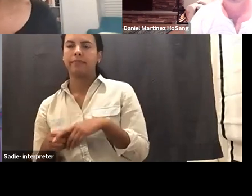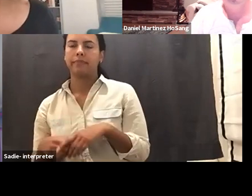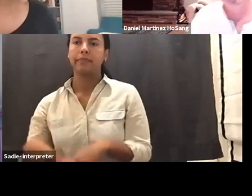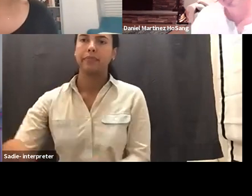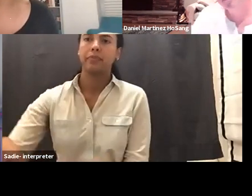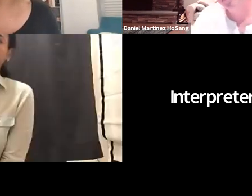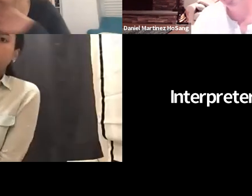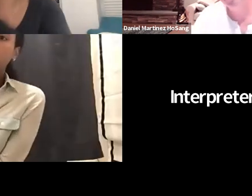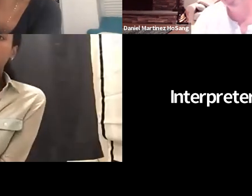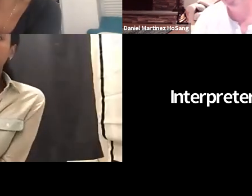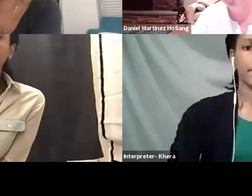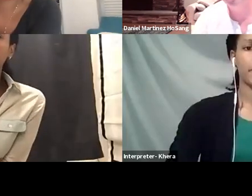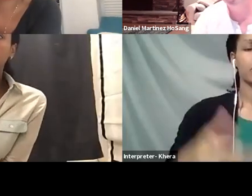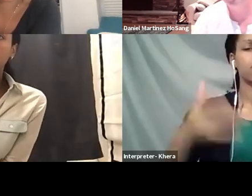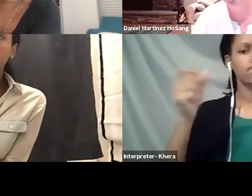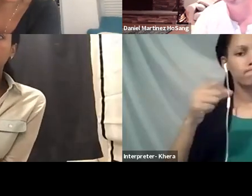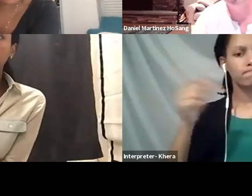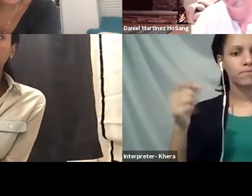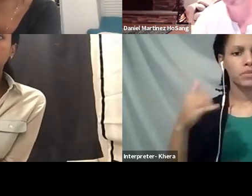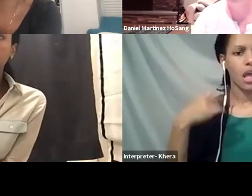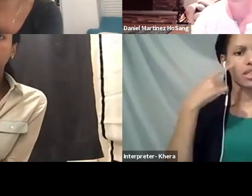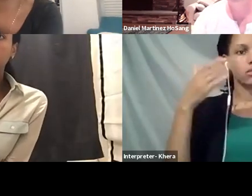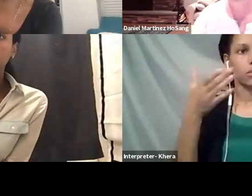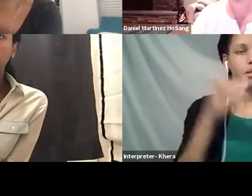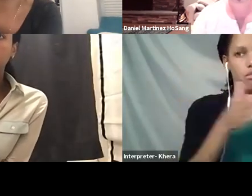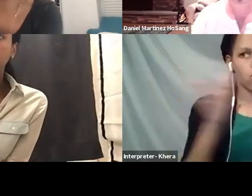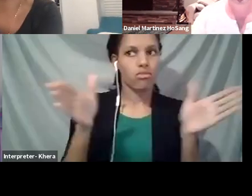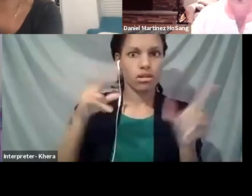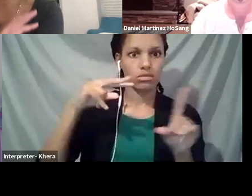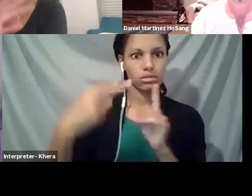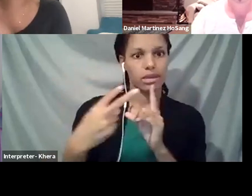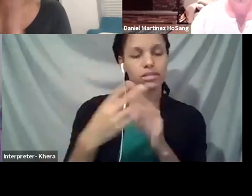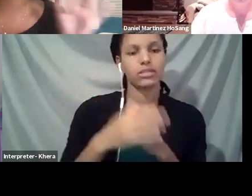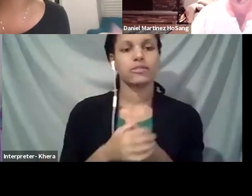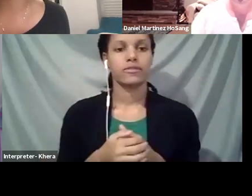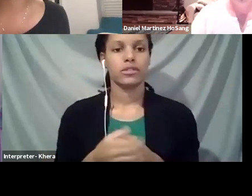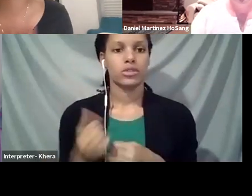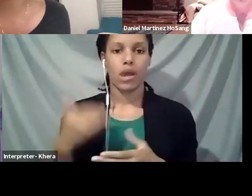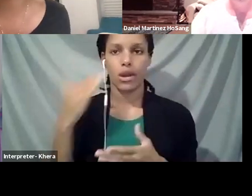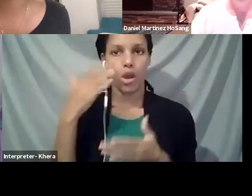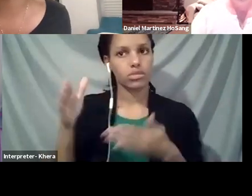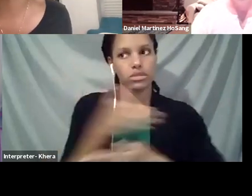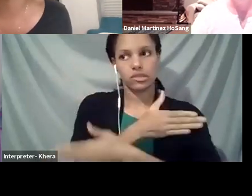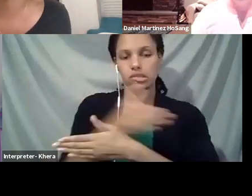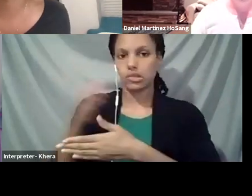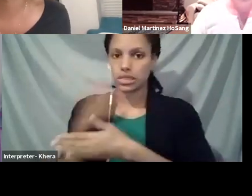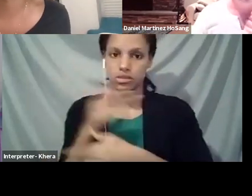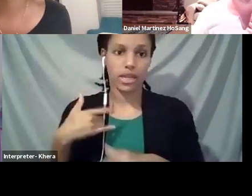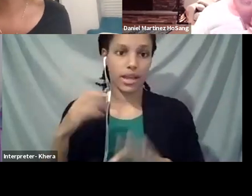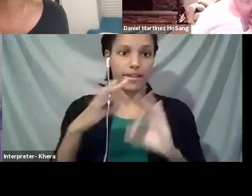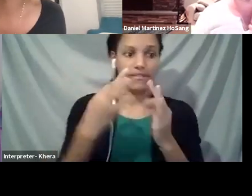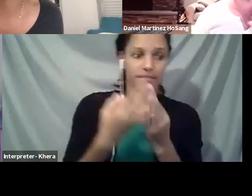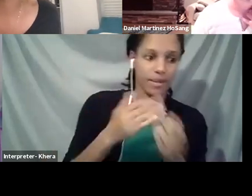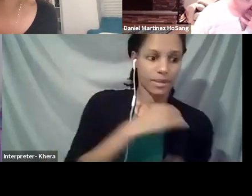Yeah, I think maybe just on like a broader level, the pushback we got was like, it was such a range because it was family members, it was Twitter